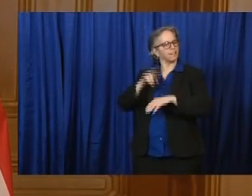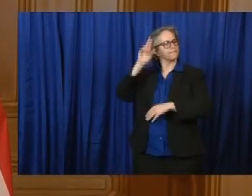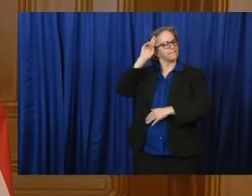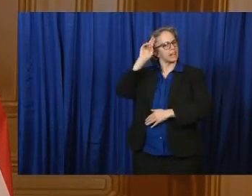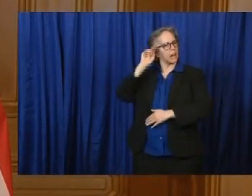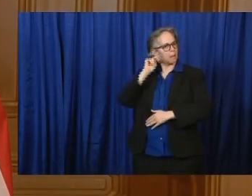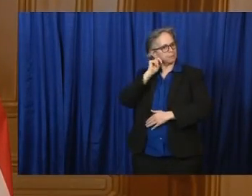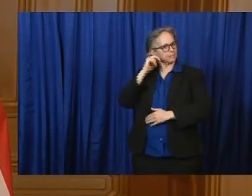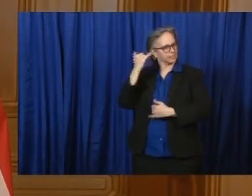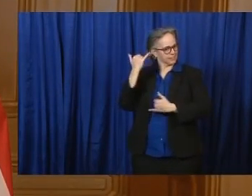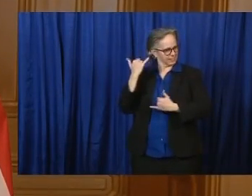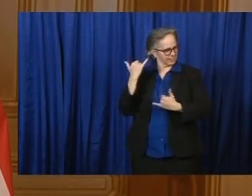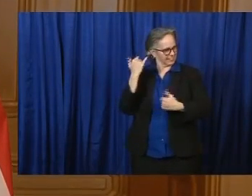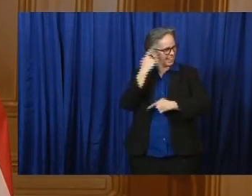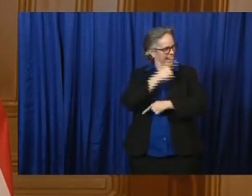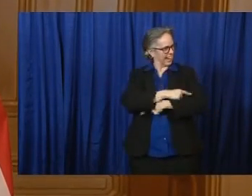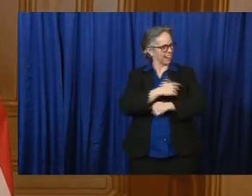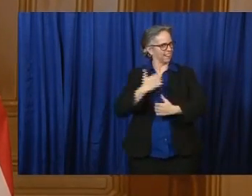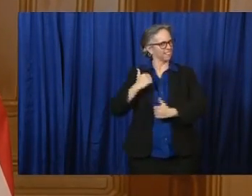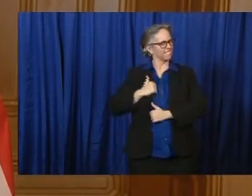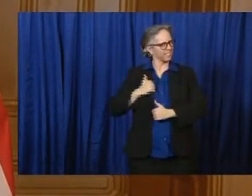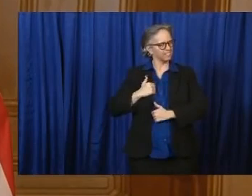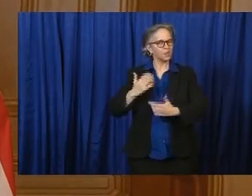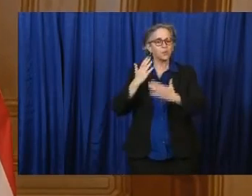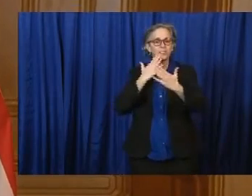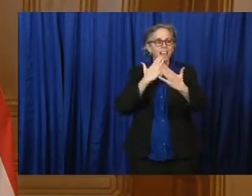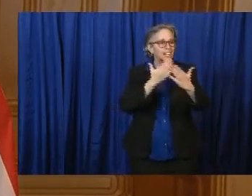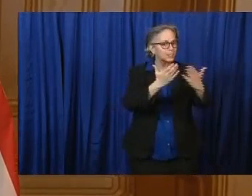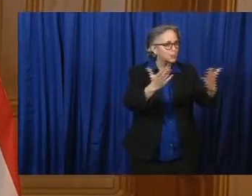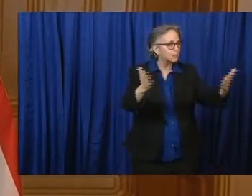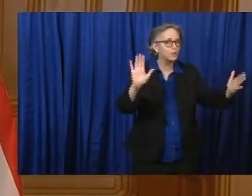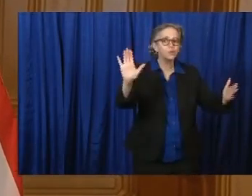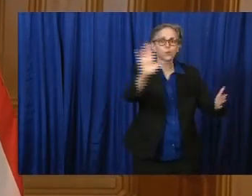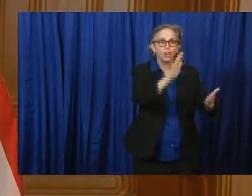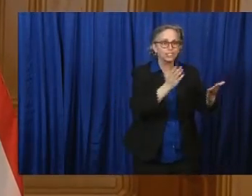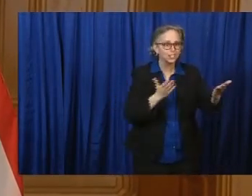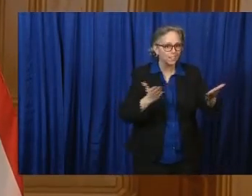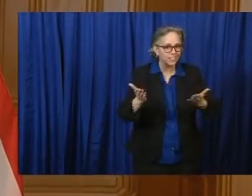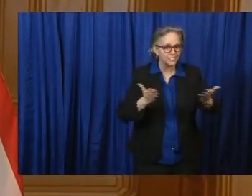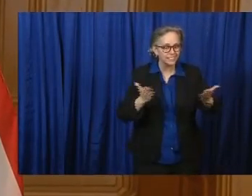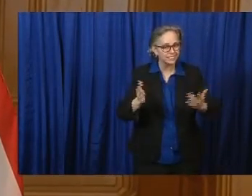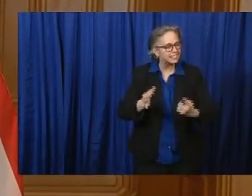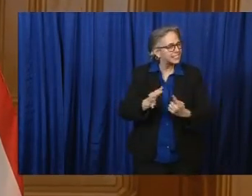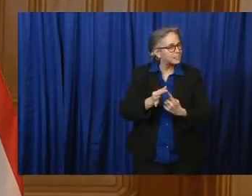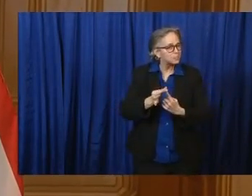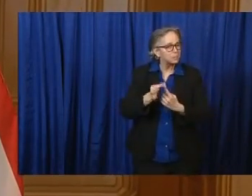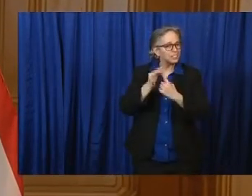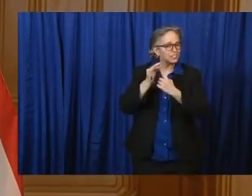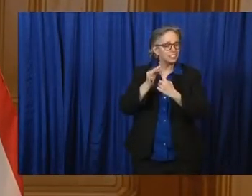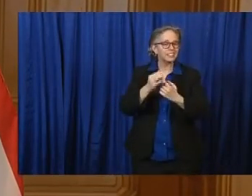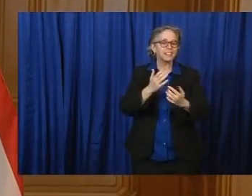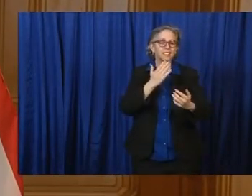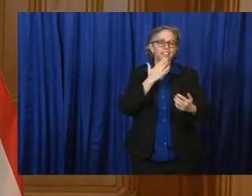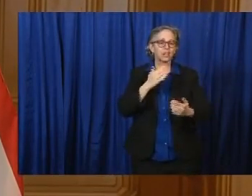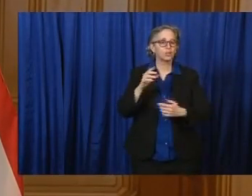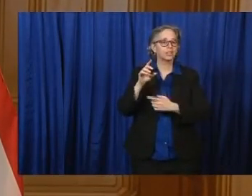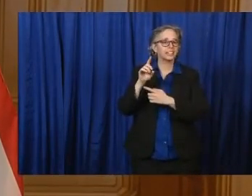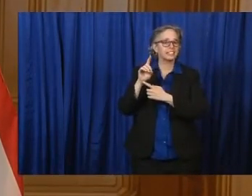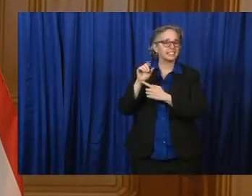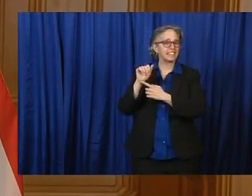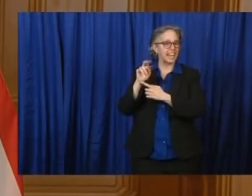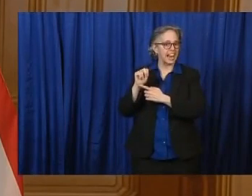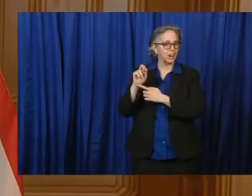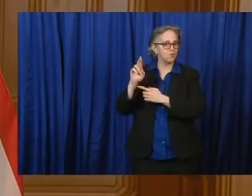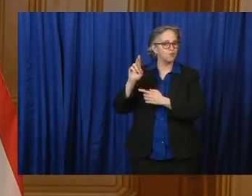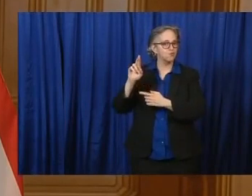for your service. Special shout out to Dan Rivers, WKBN, Mahoning Valley, whose show